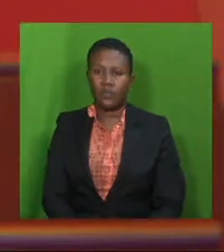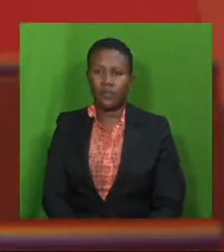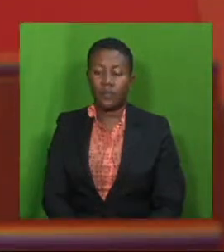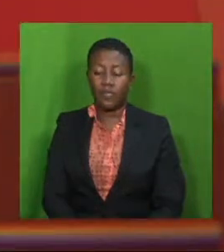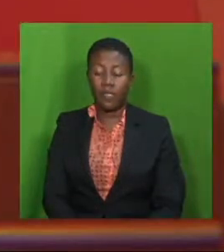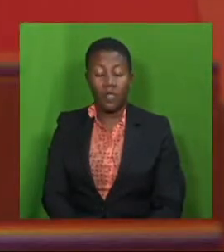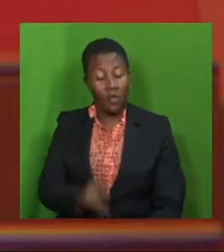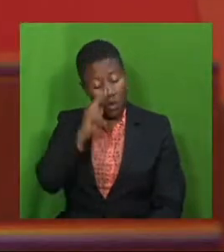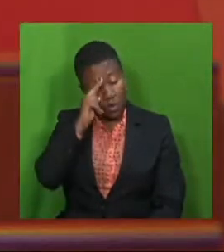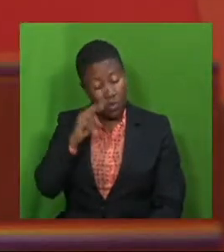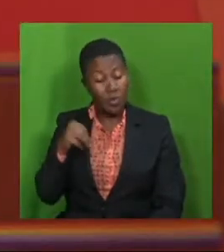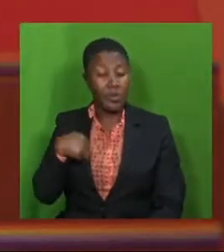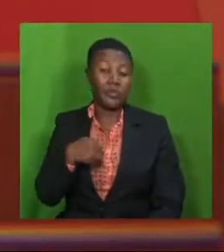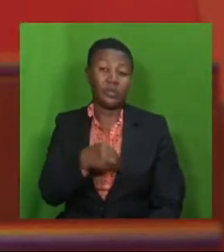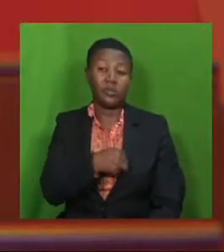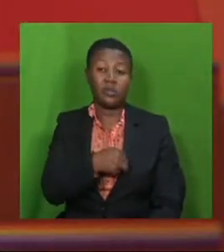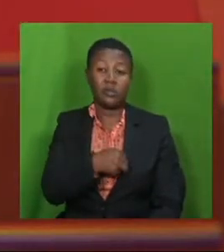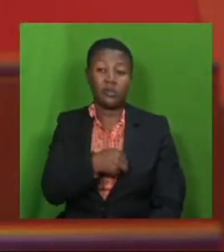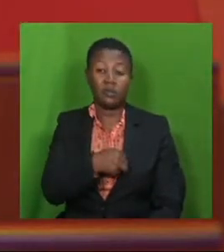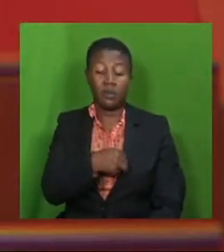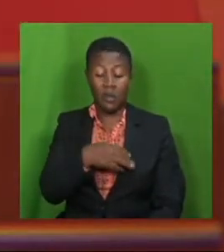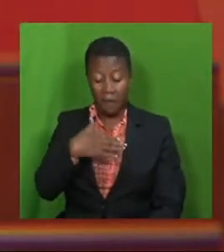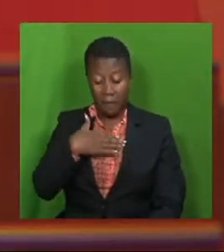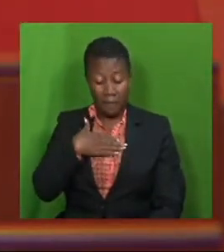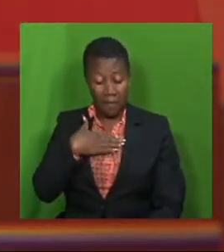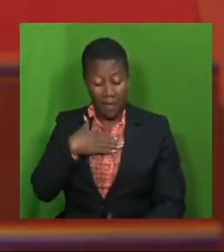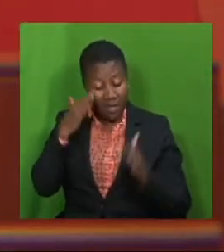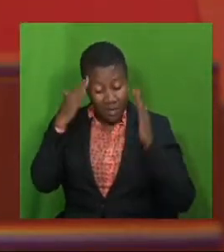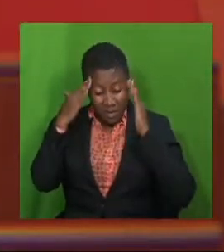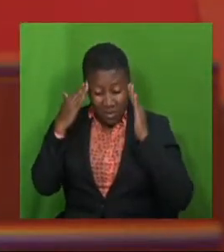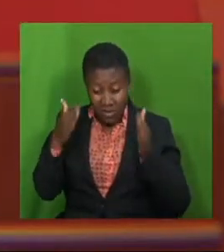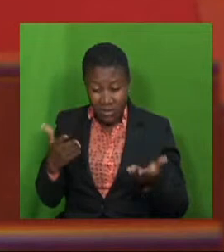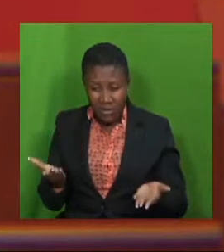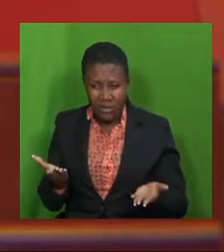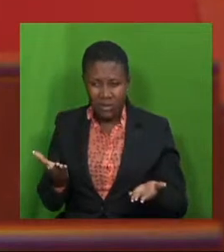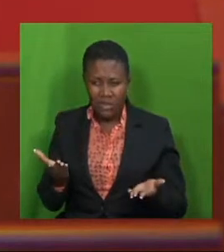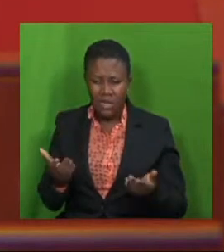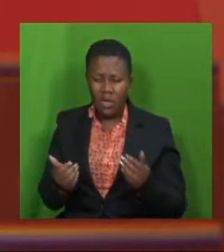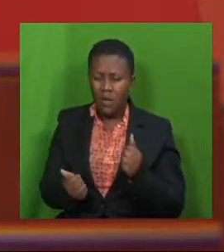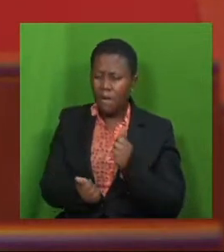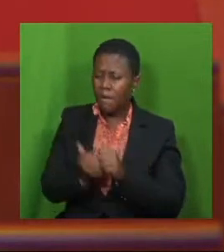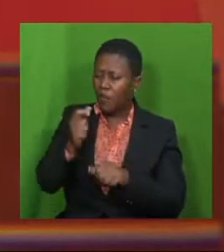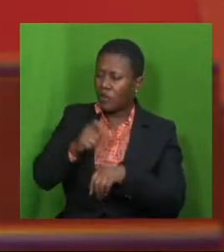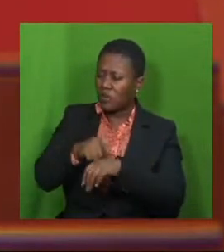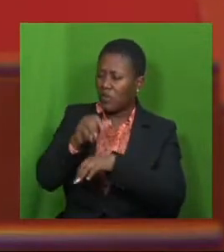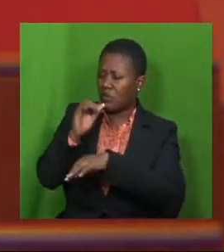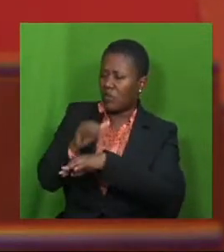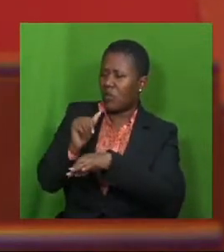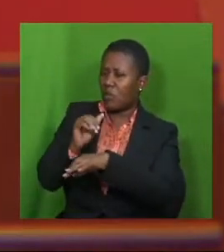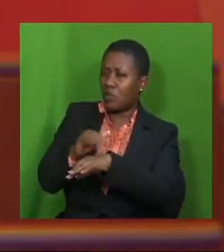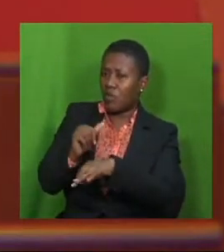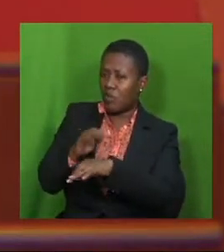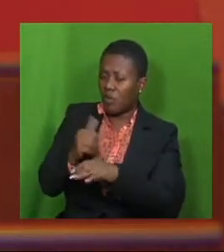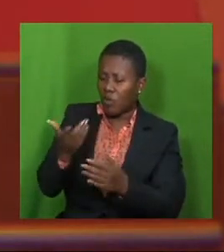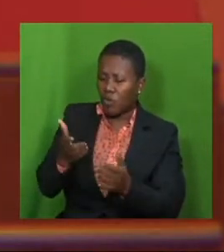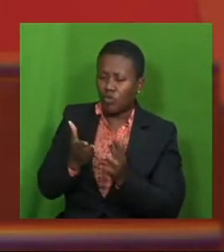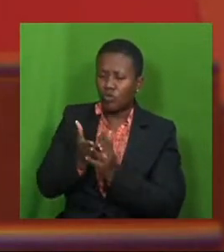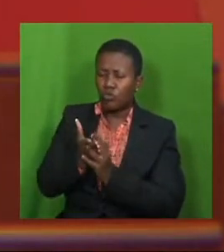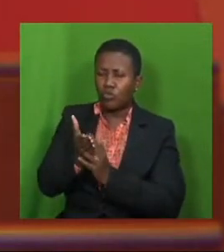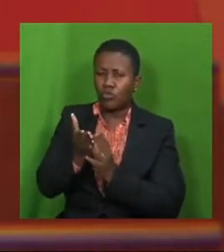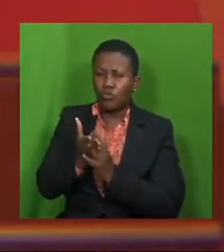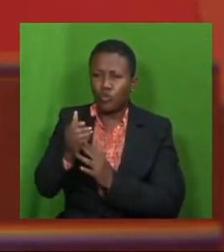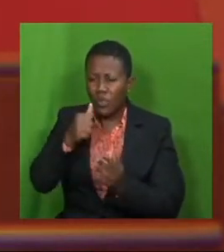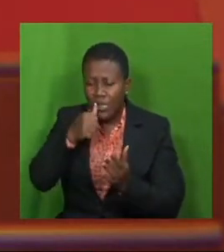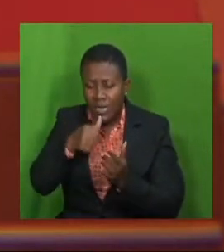Honorable members, my attention has been drawn by petitions from some members of